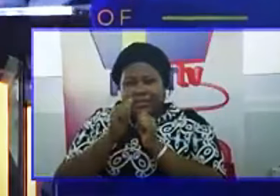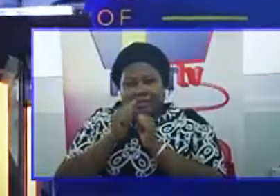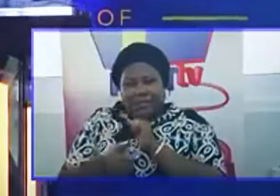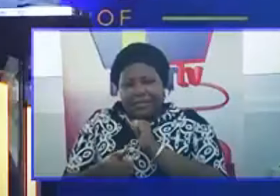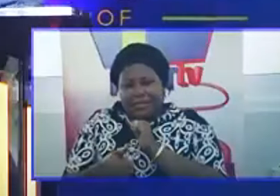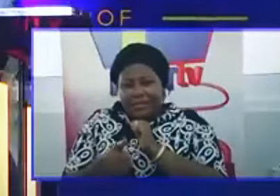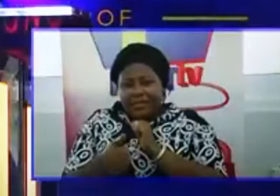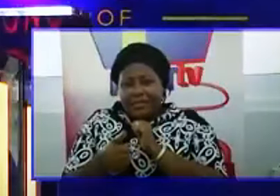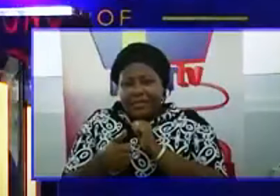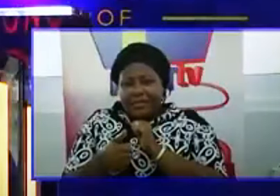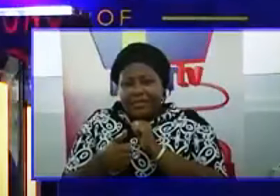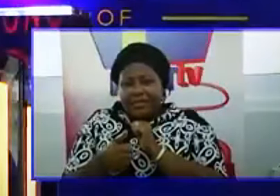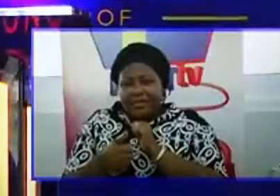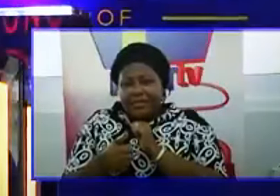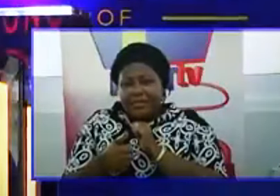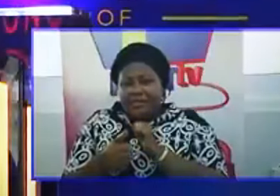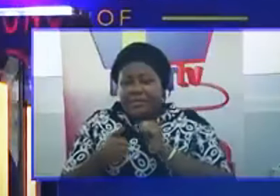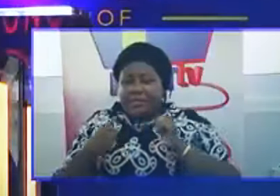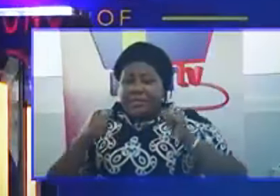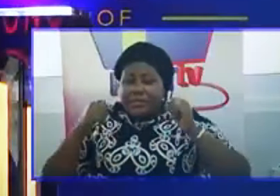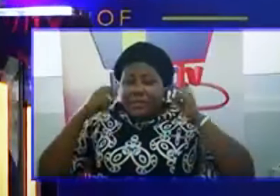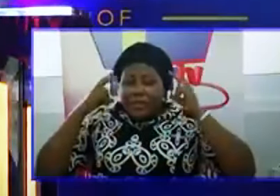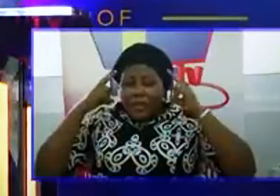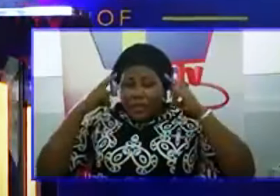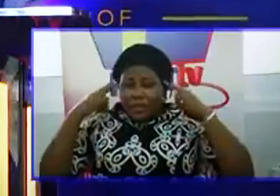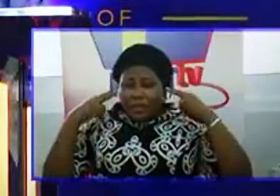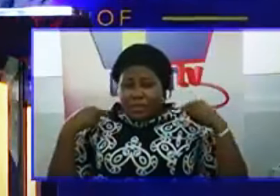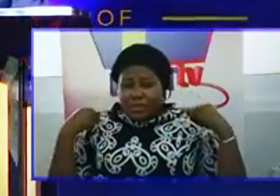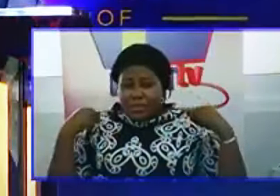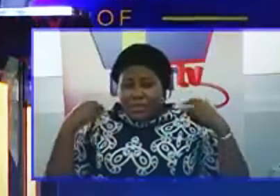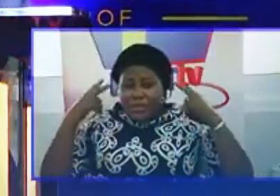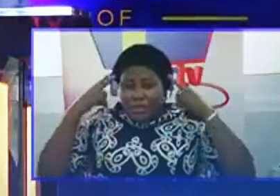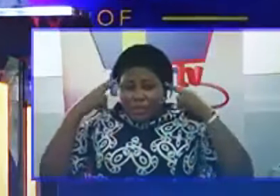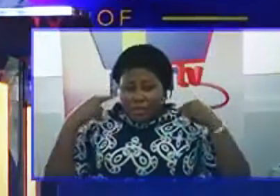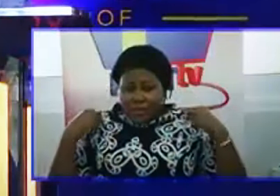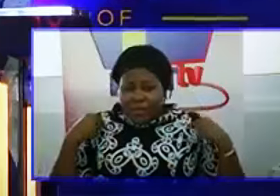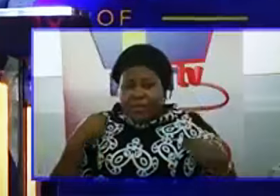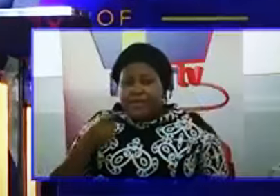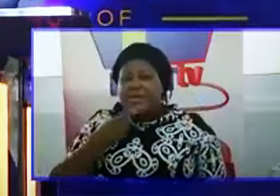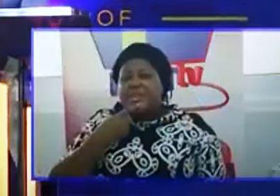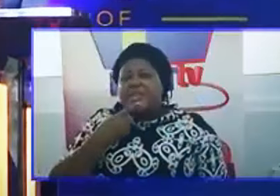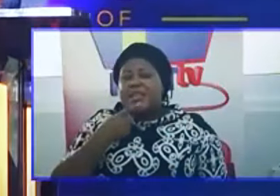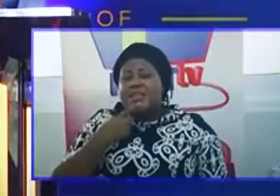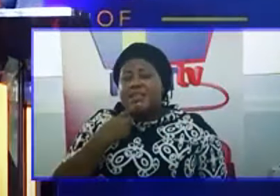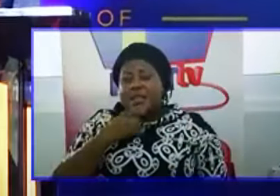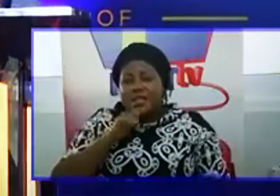Moses, by inspiration, said that a man's life is